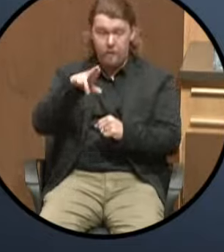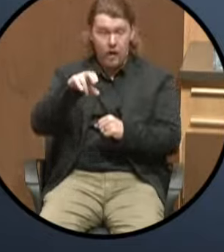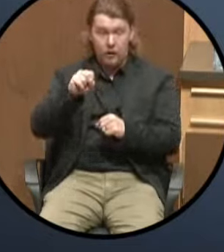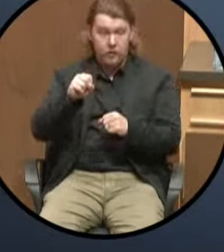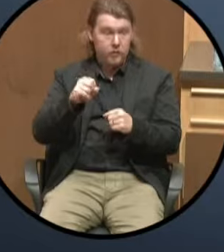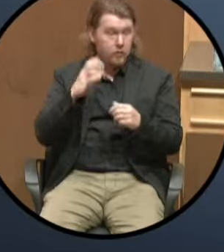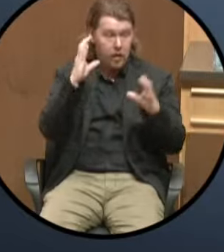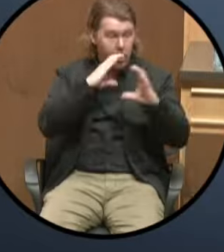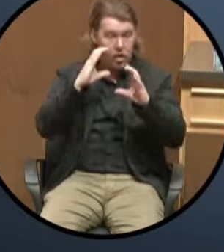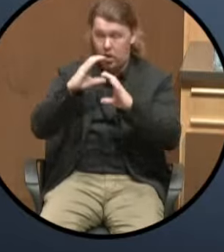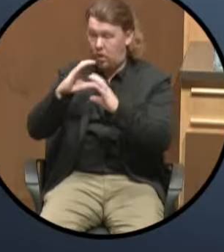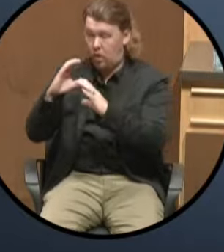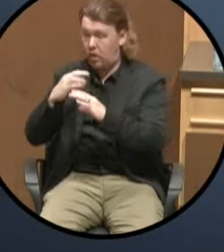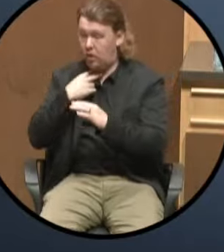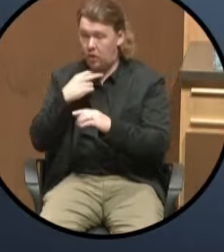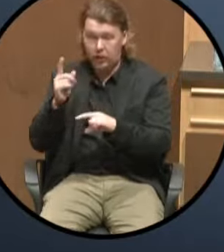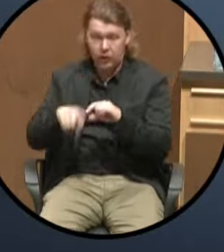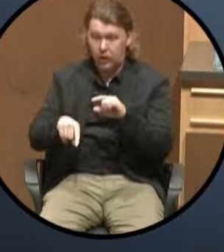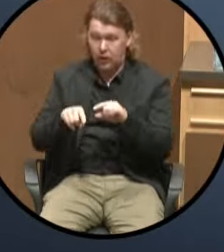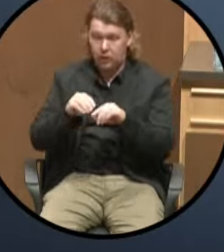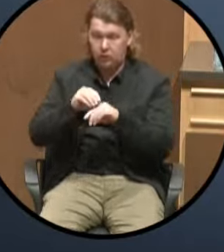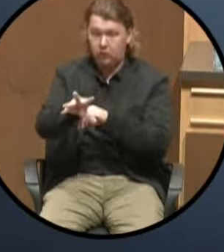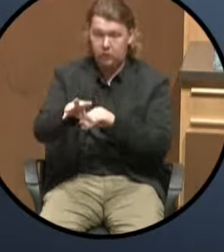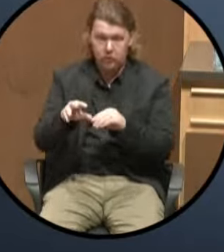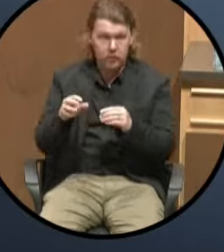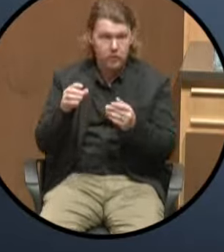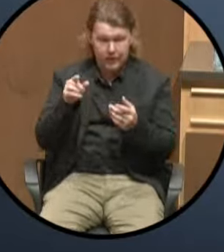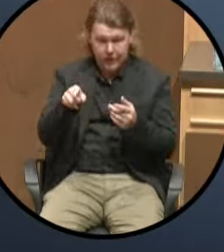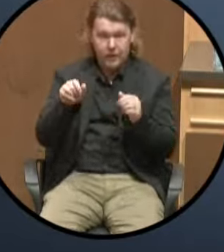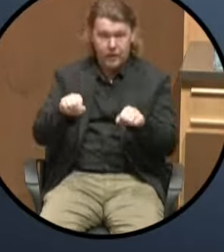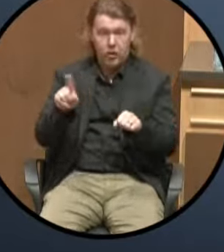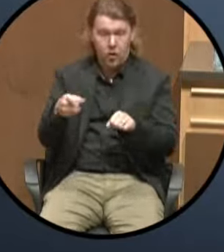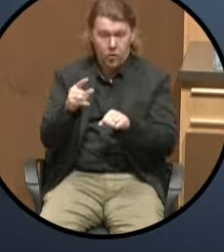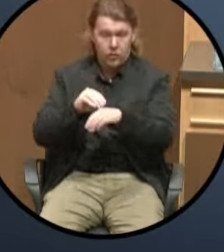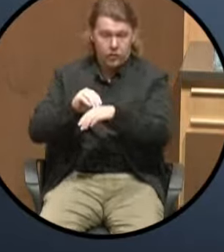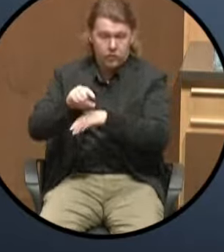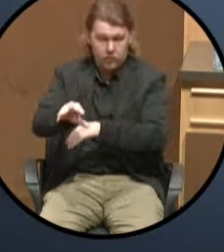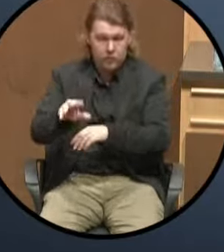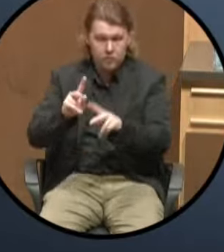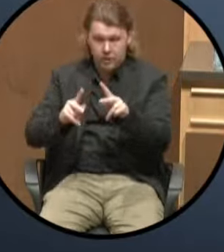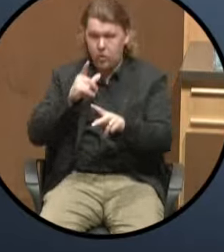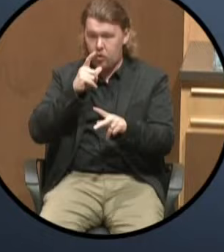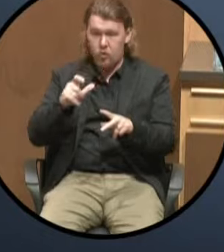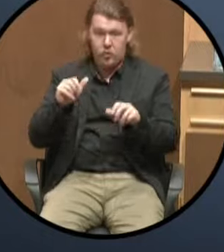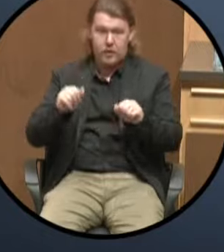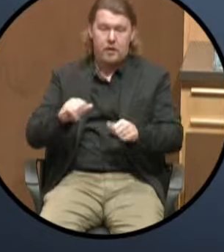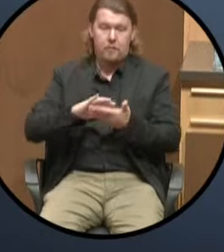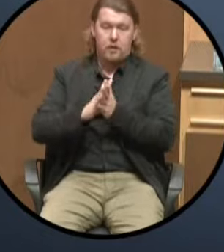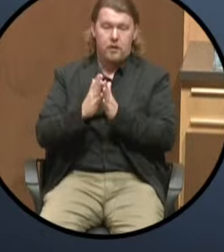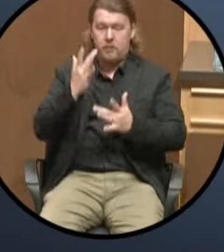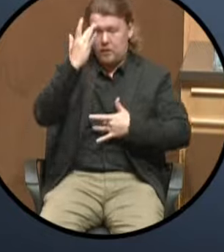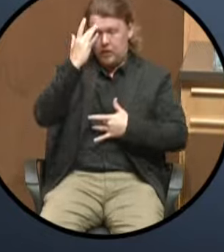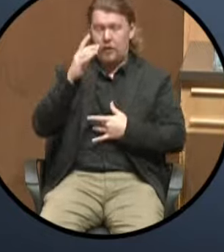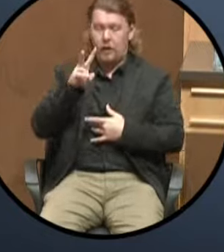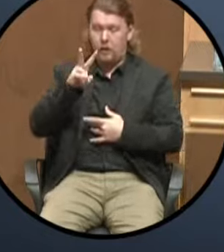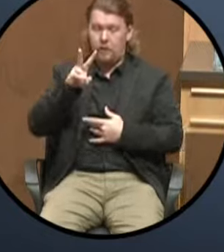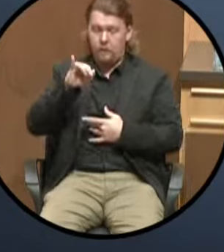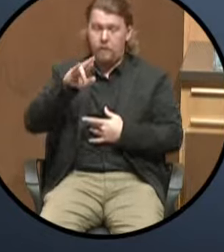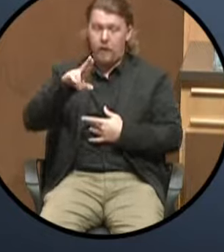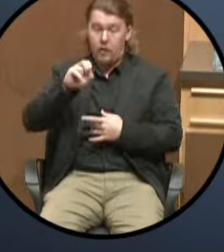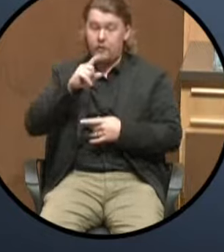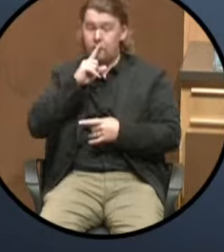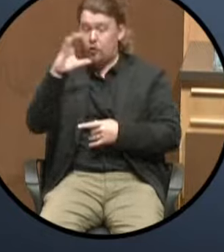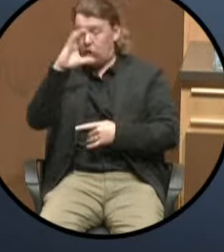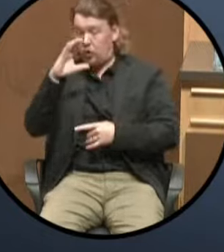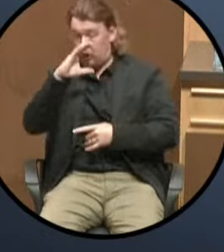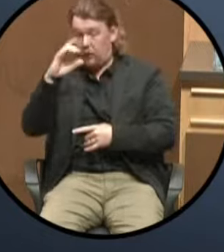go. In other words, the virus can only infect people who are susceptible, and it goes out searching for those people. And if